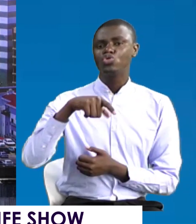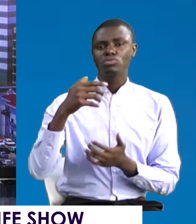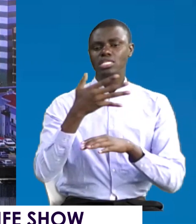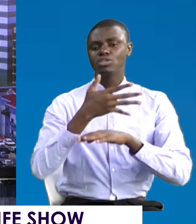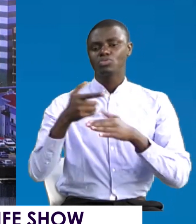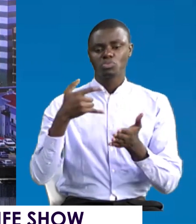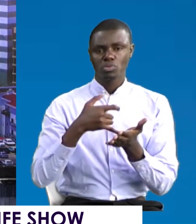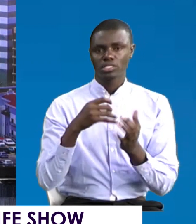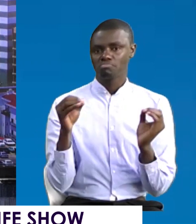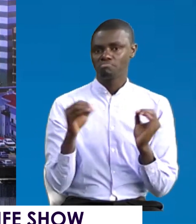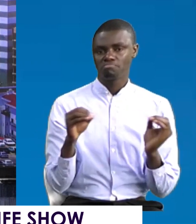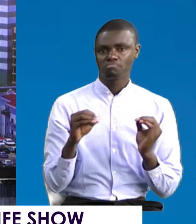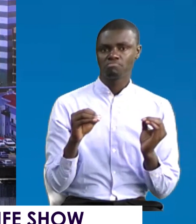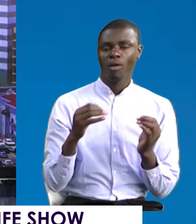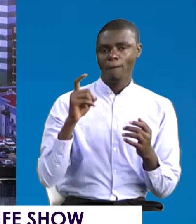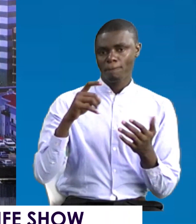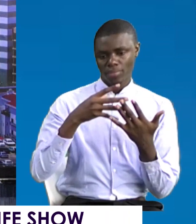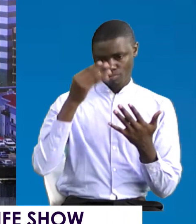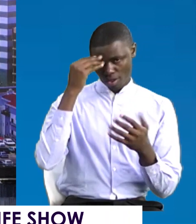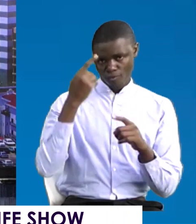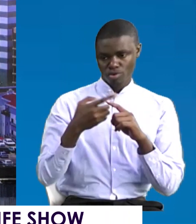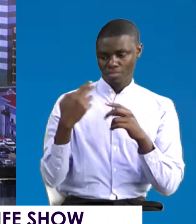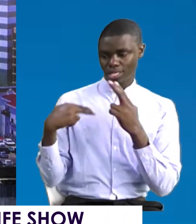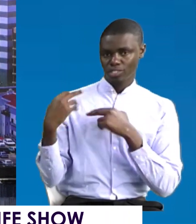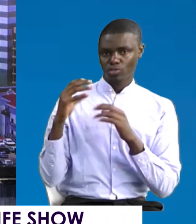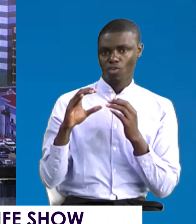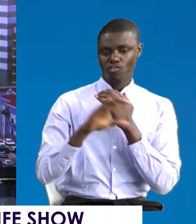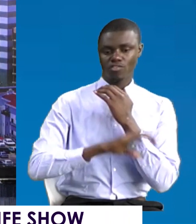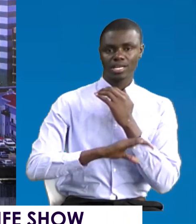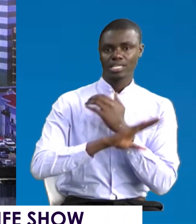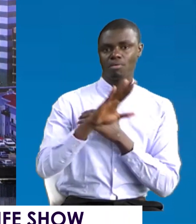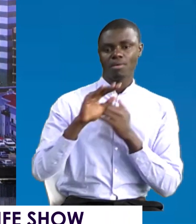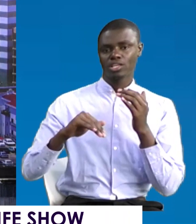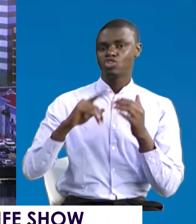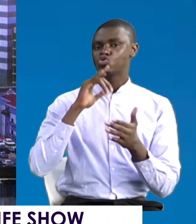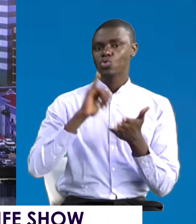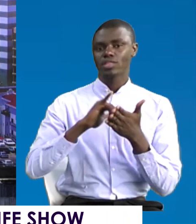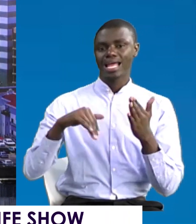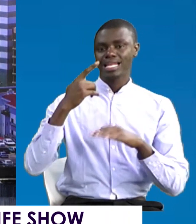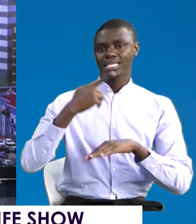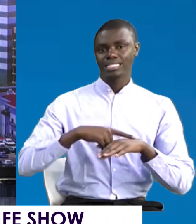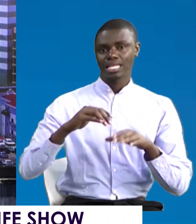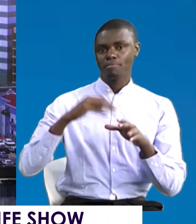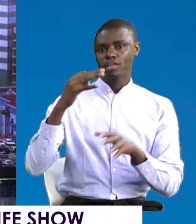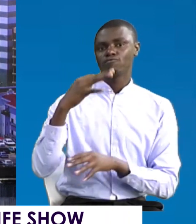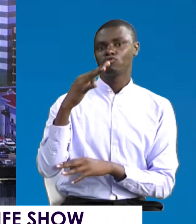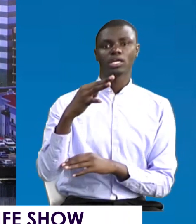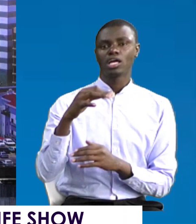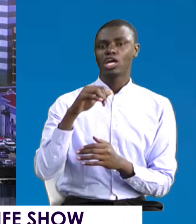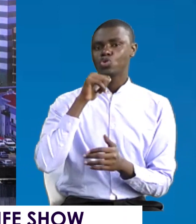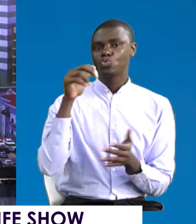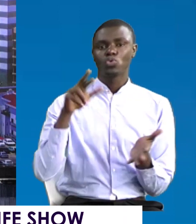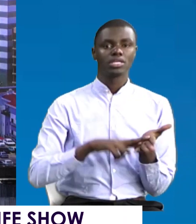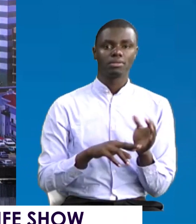waste it. You need to learn from the history of your country so that next time in future, you do not